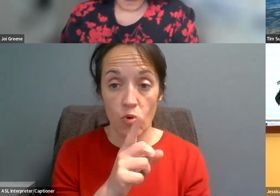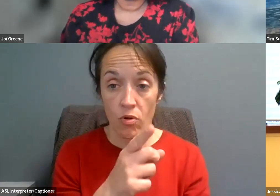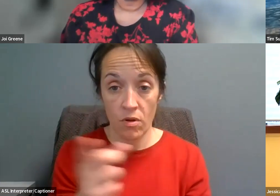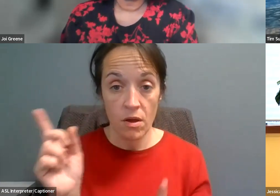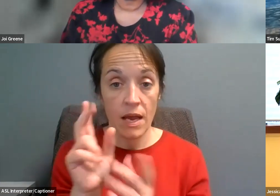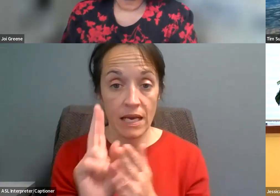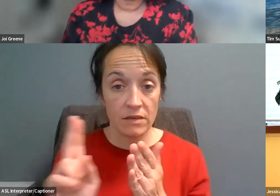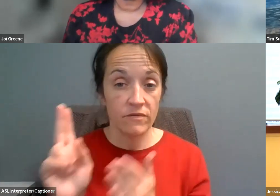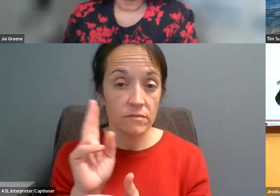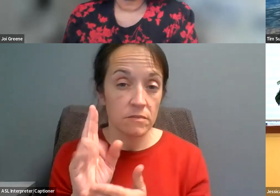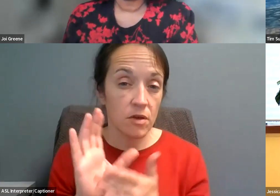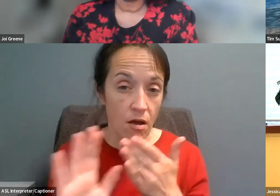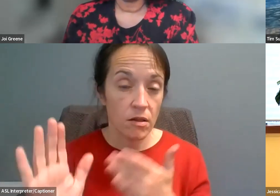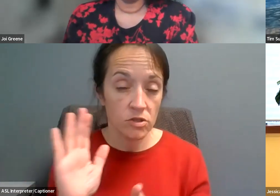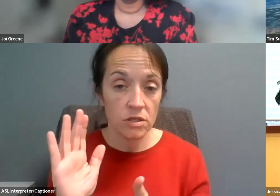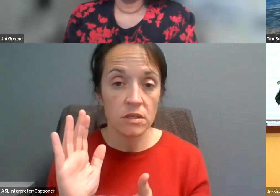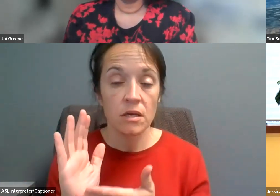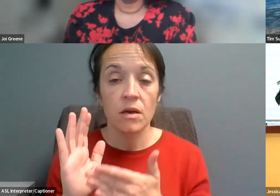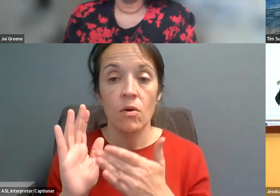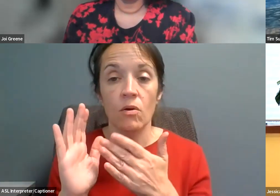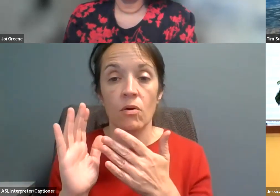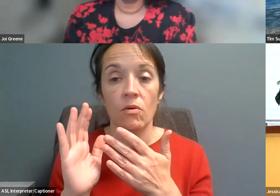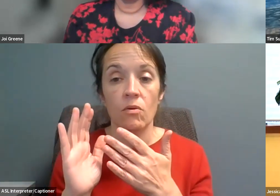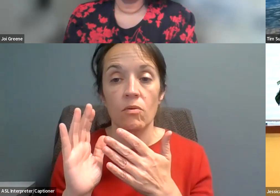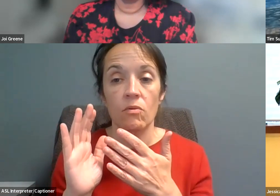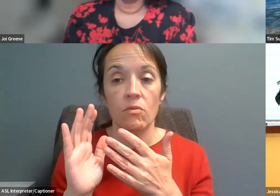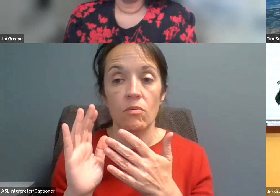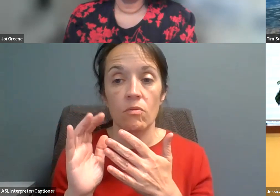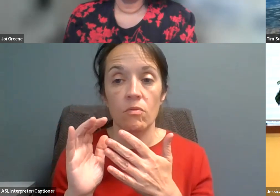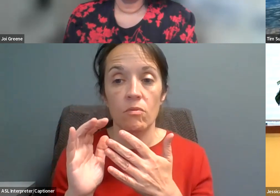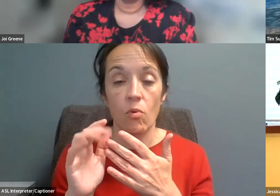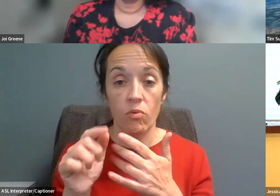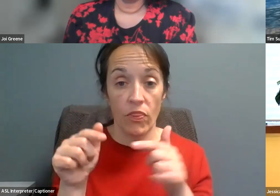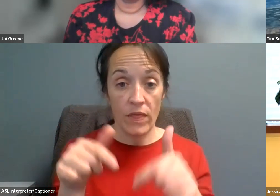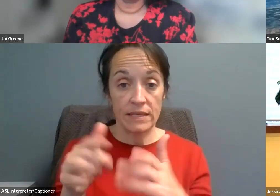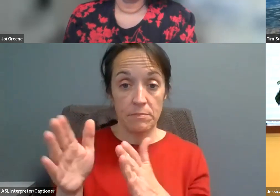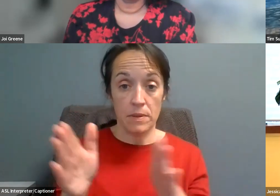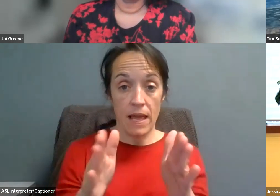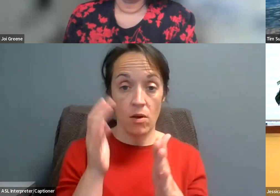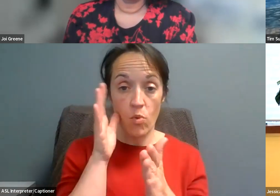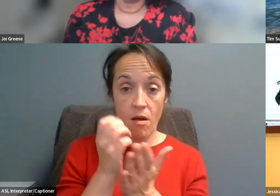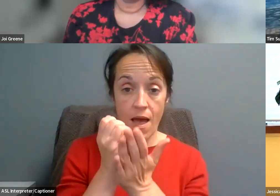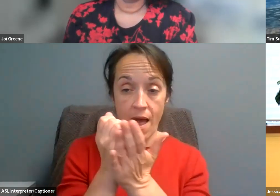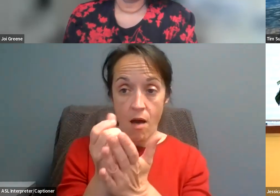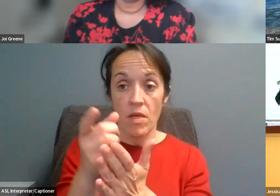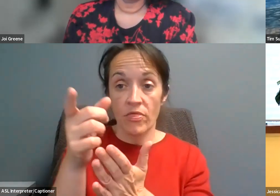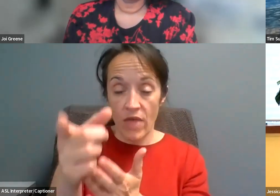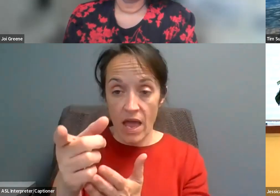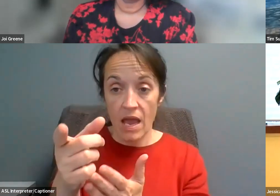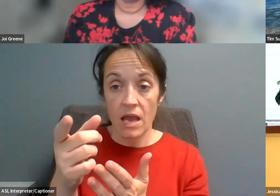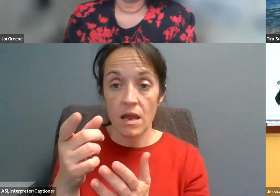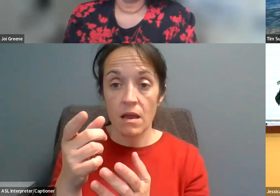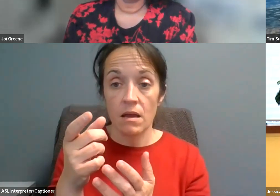have impactful accomplishments in the future. So will this plan lead to meaningful solutions